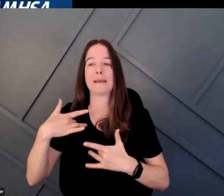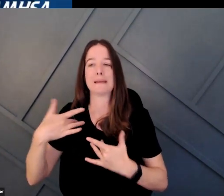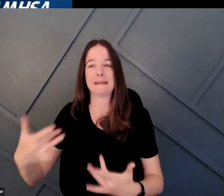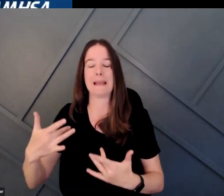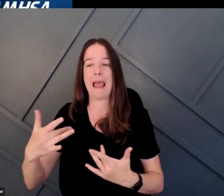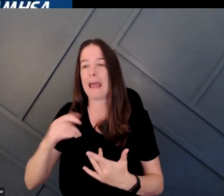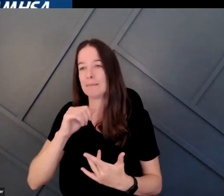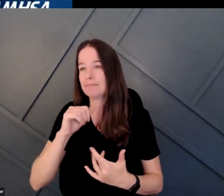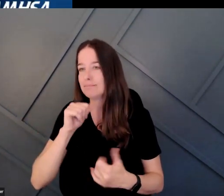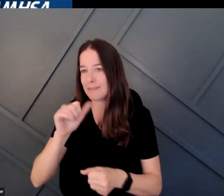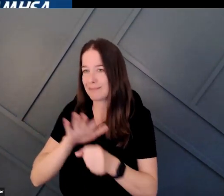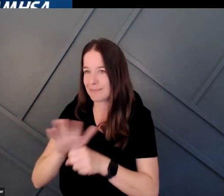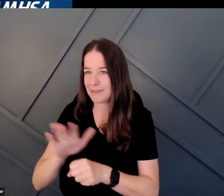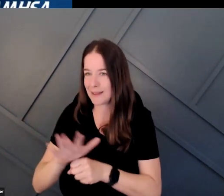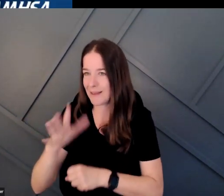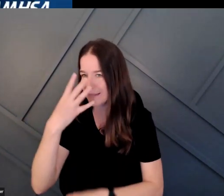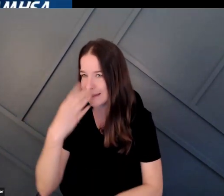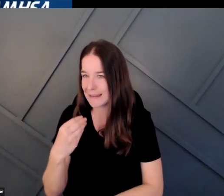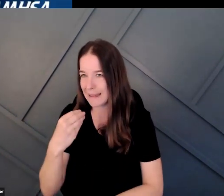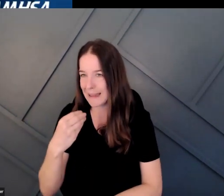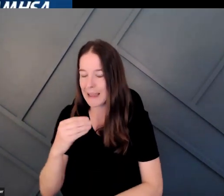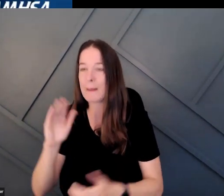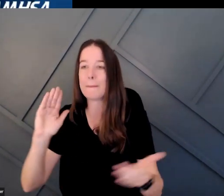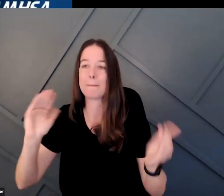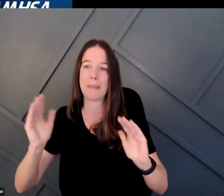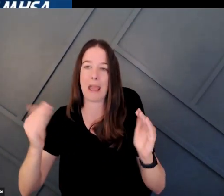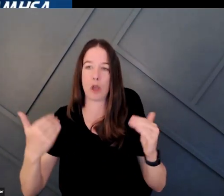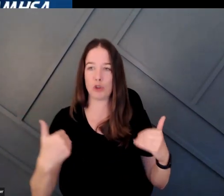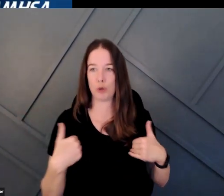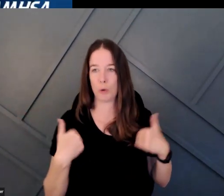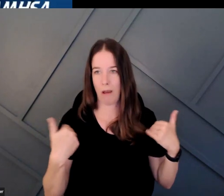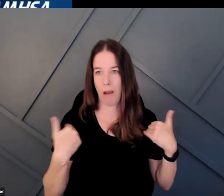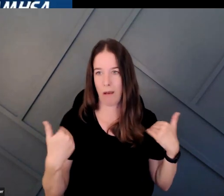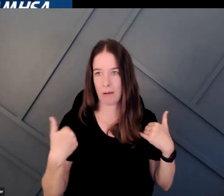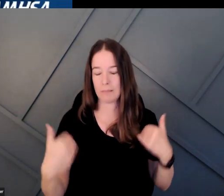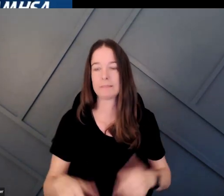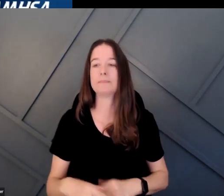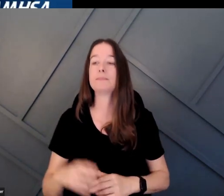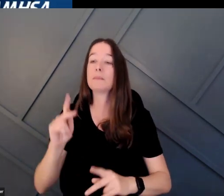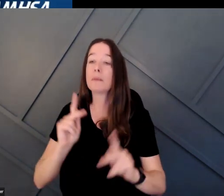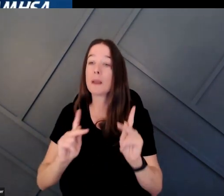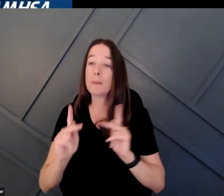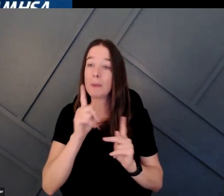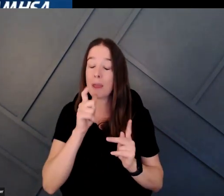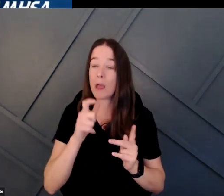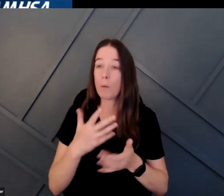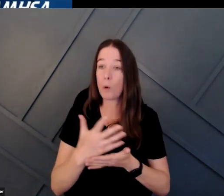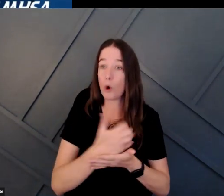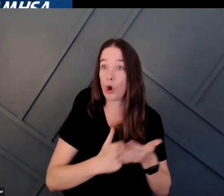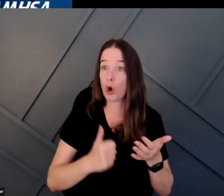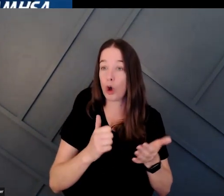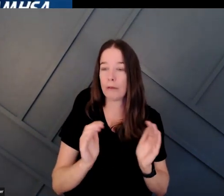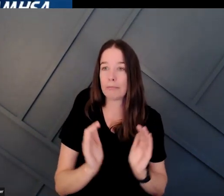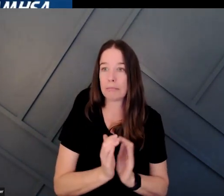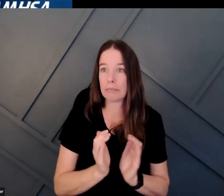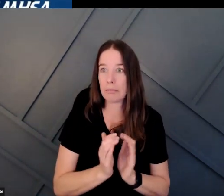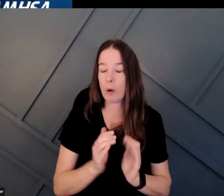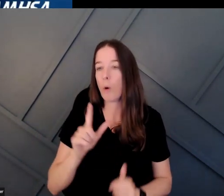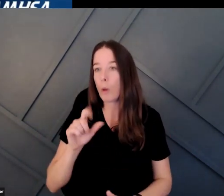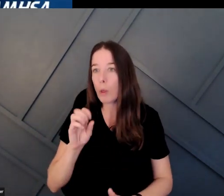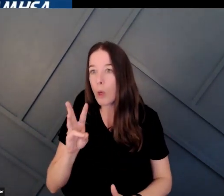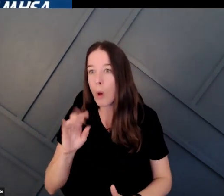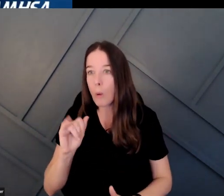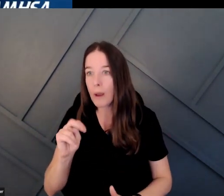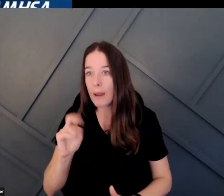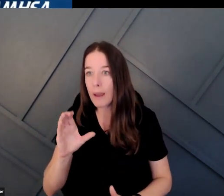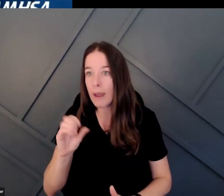who are younger than them. People who are lower income have sleep loss or live in lower income